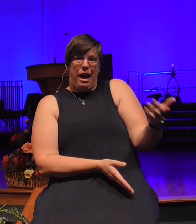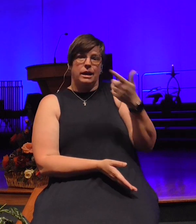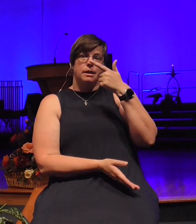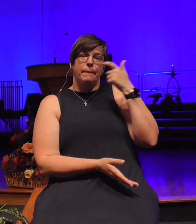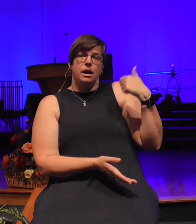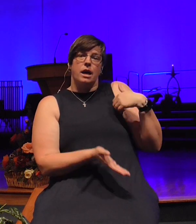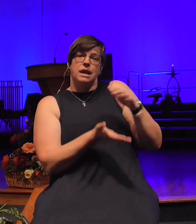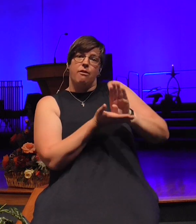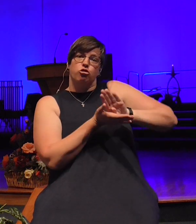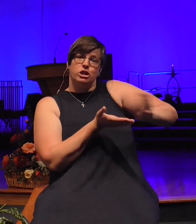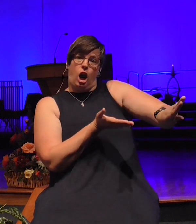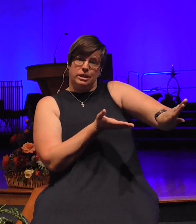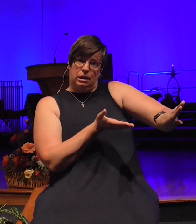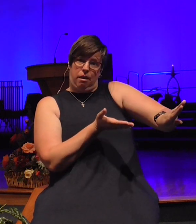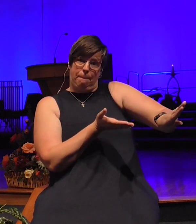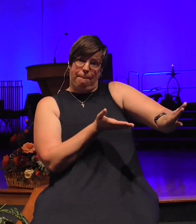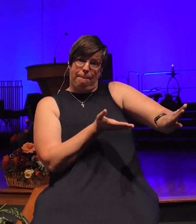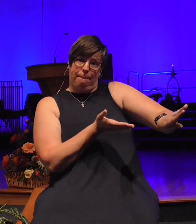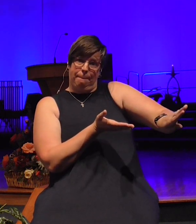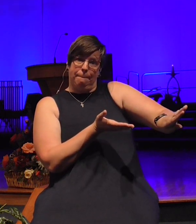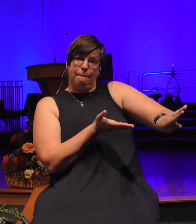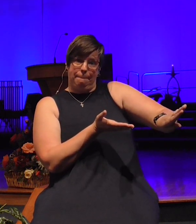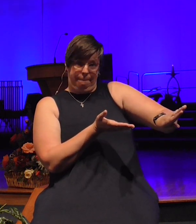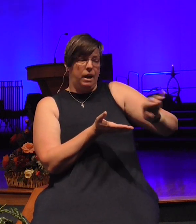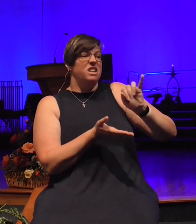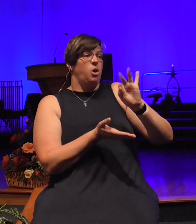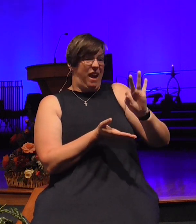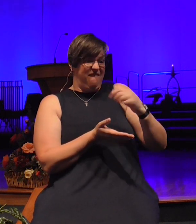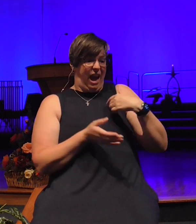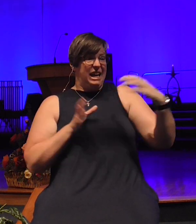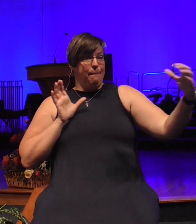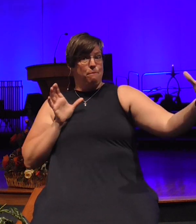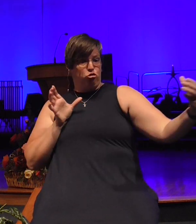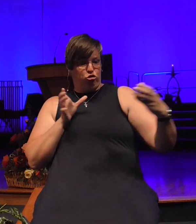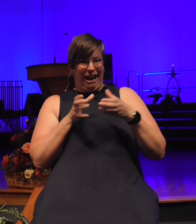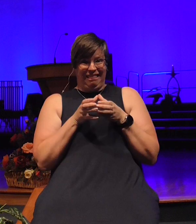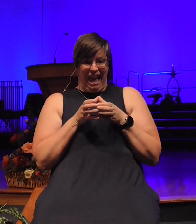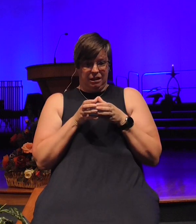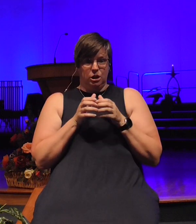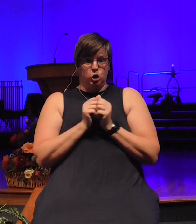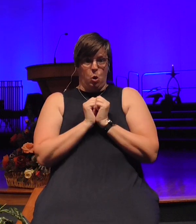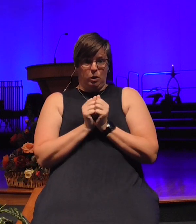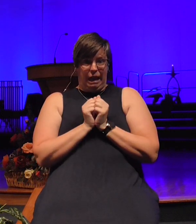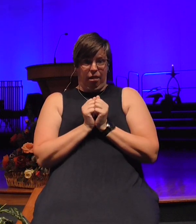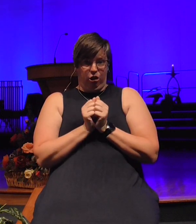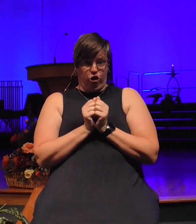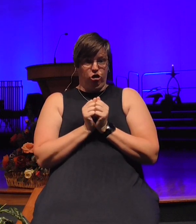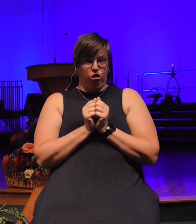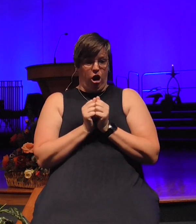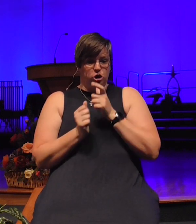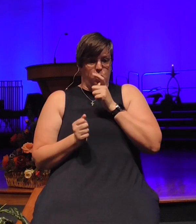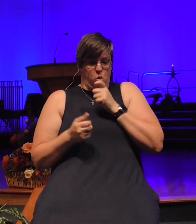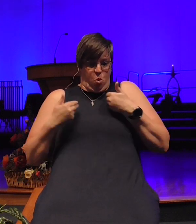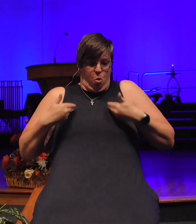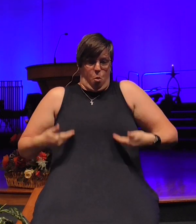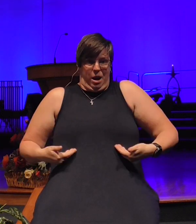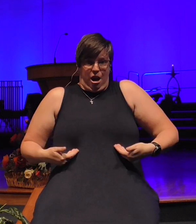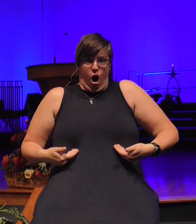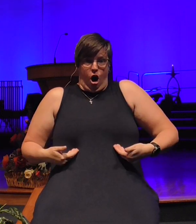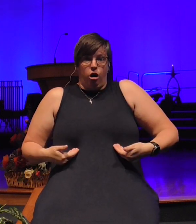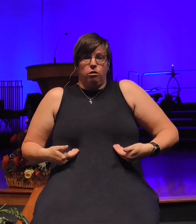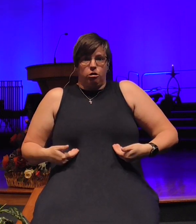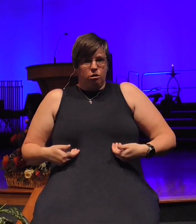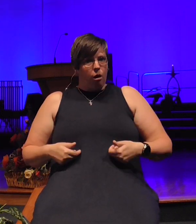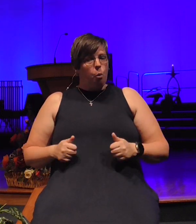because we've rejected and shut them out. But if only we could bring those parts of ourselves back into who we